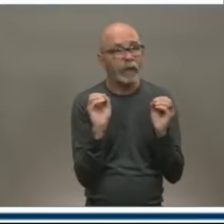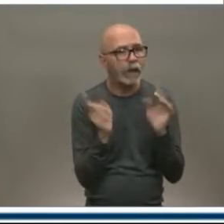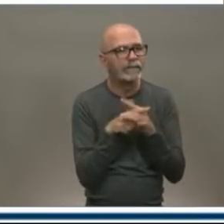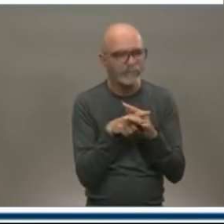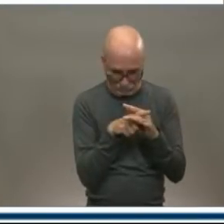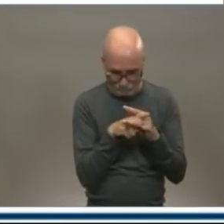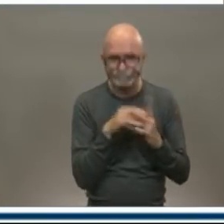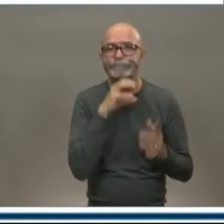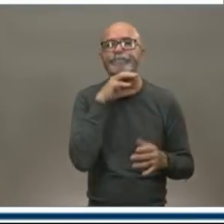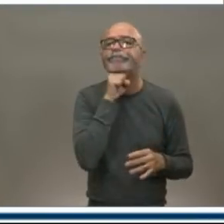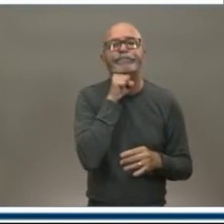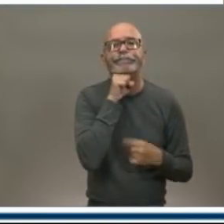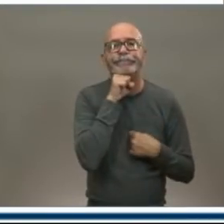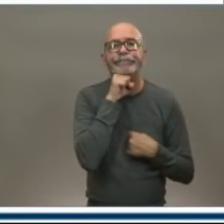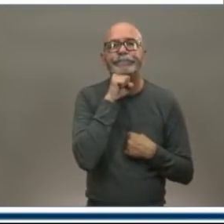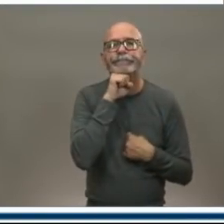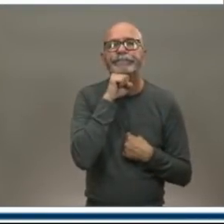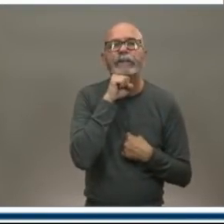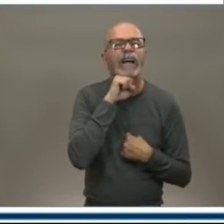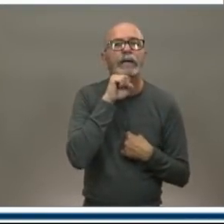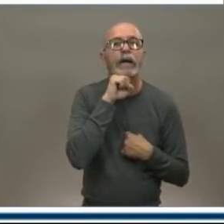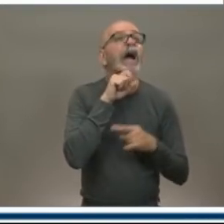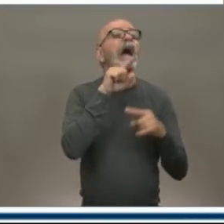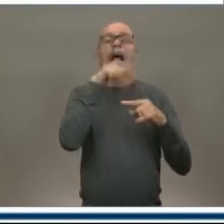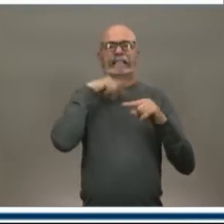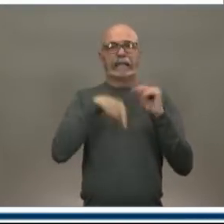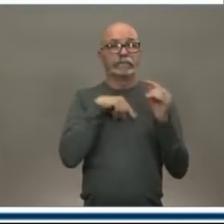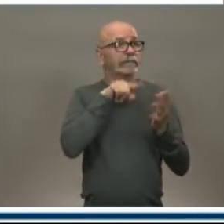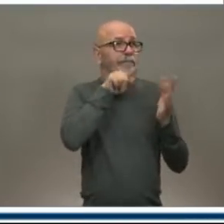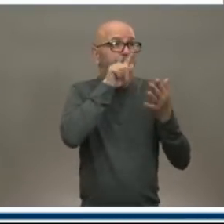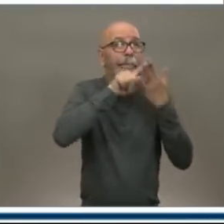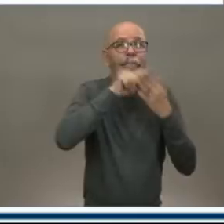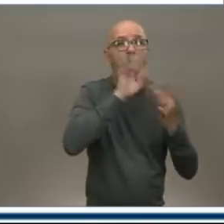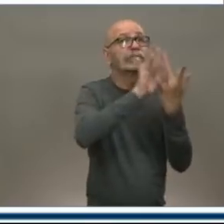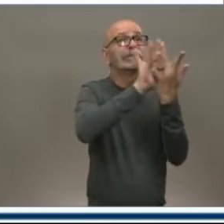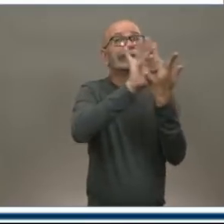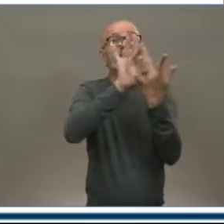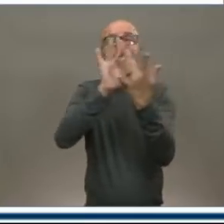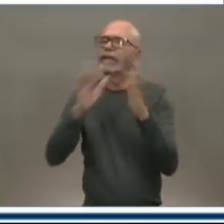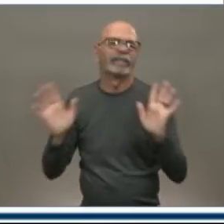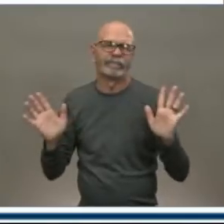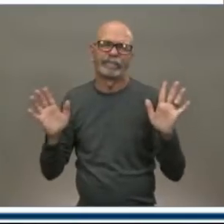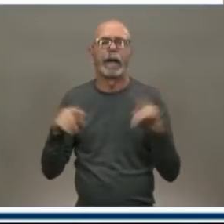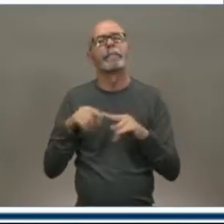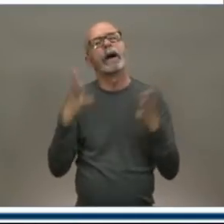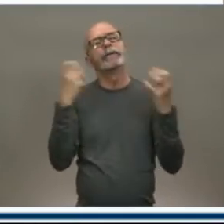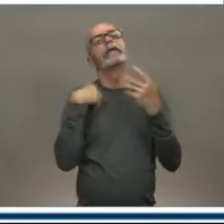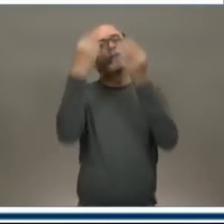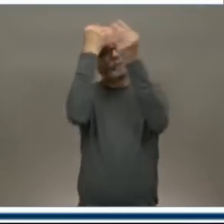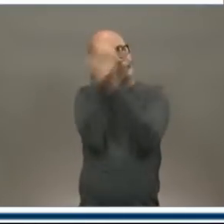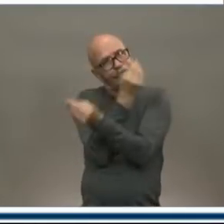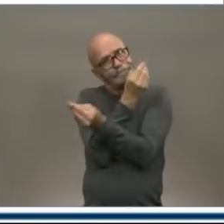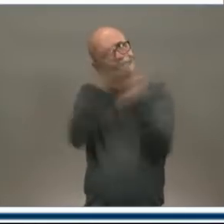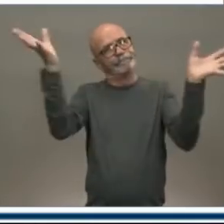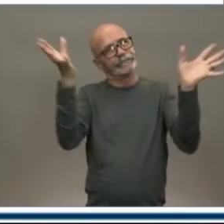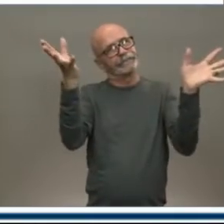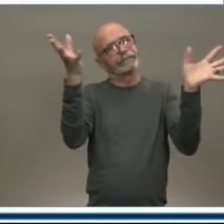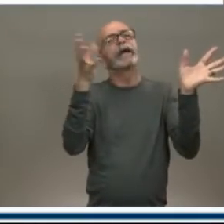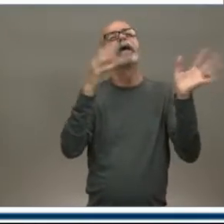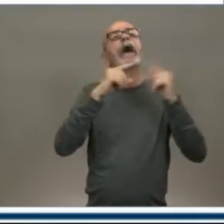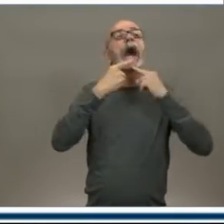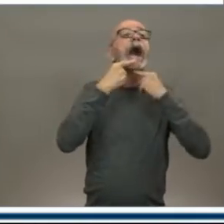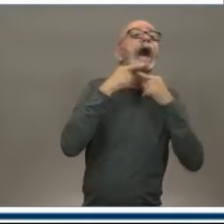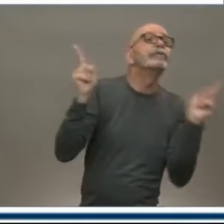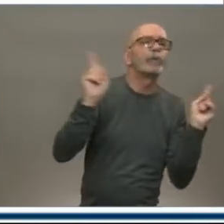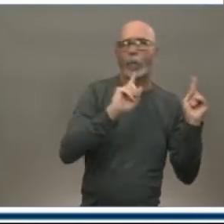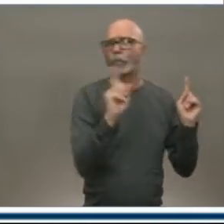contact all the people involved directly, we have to do these public announcements. But it doesn't. Don't jump to the conclusion